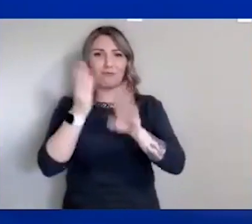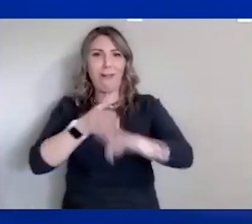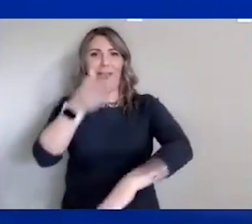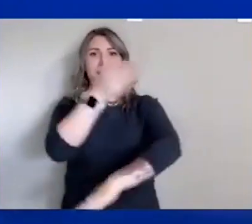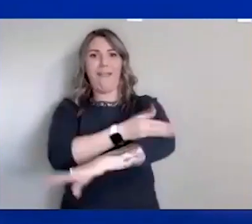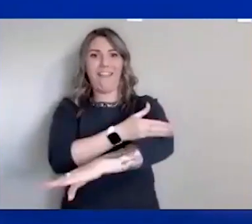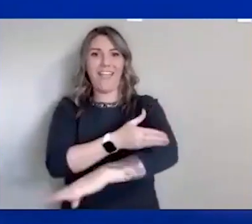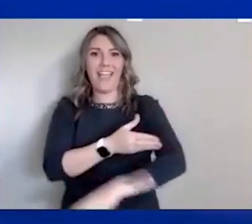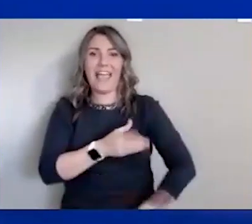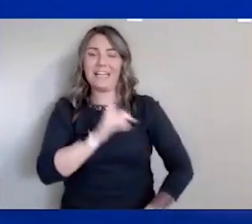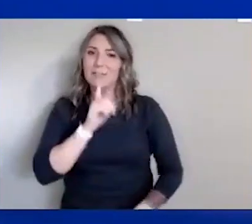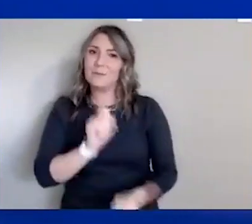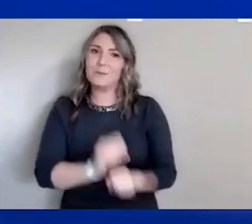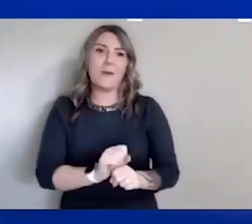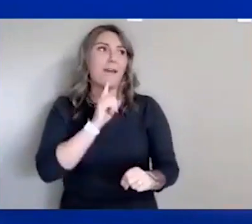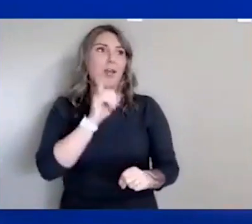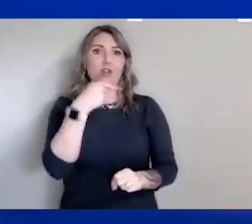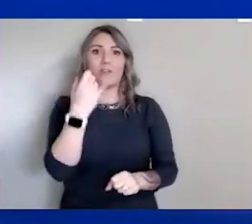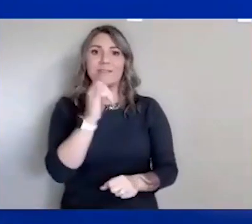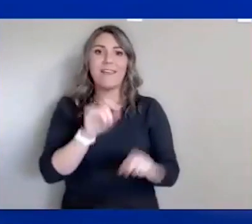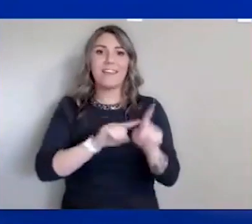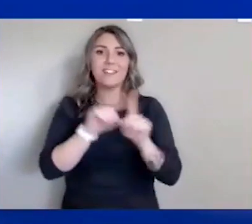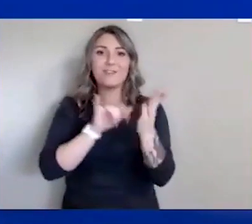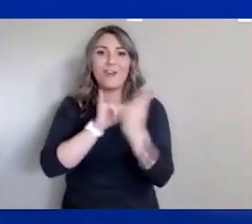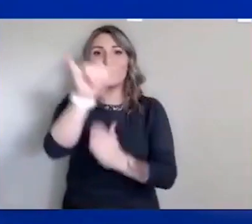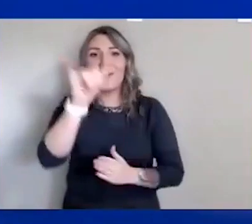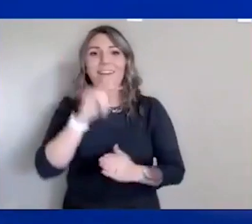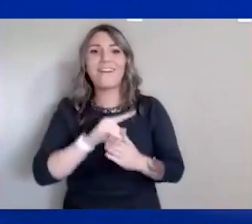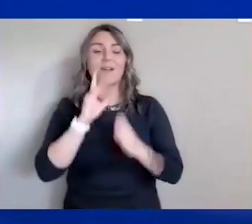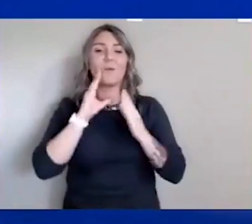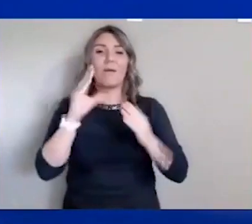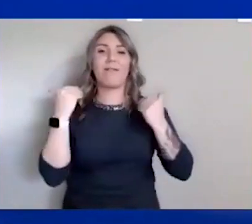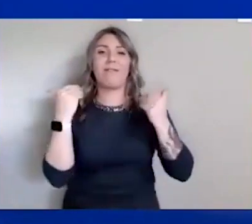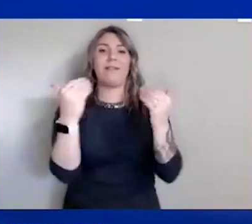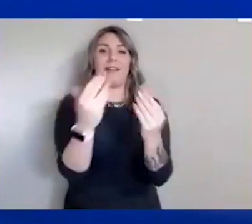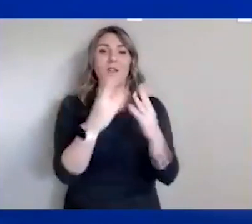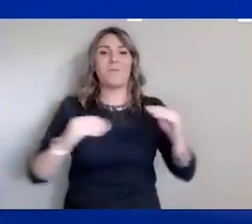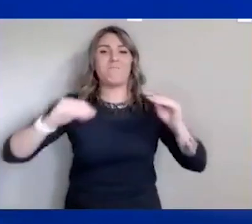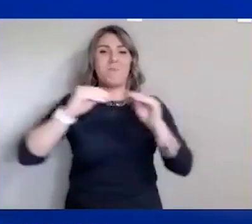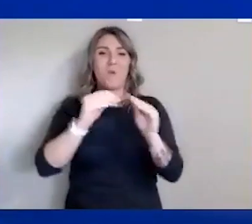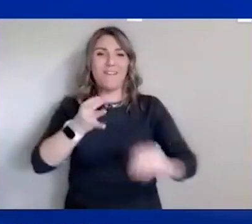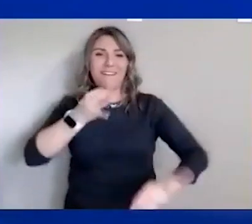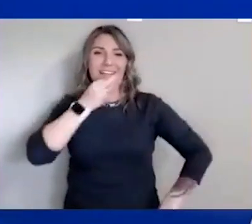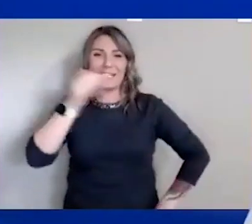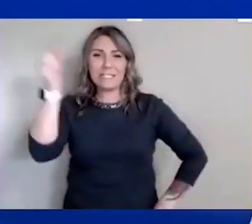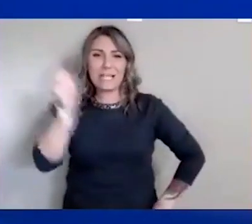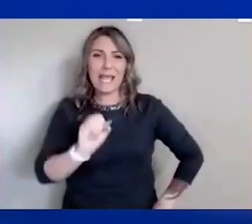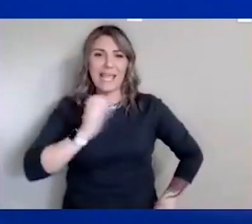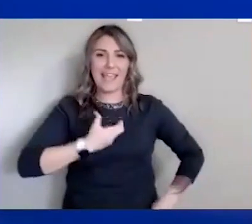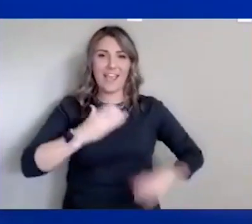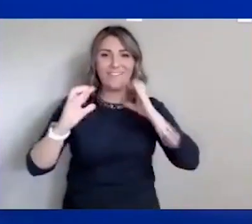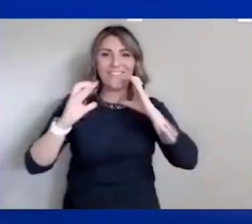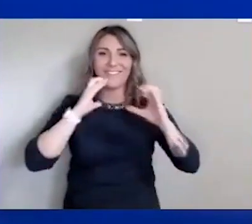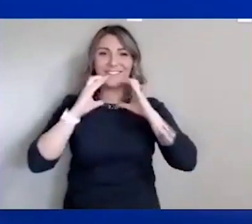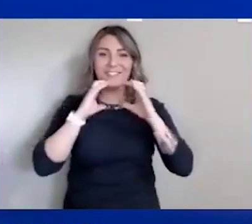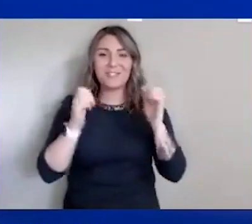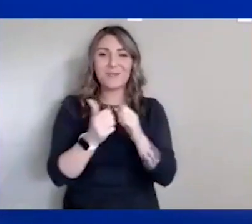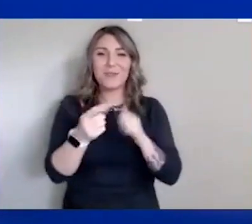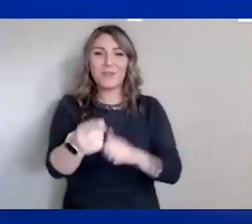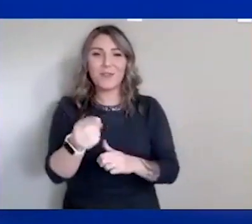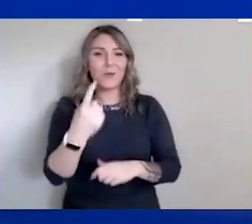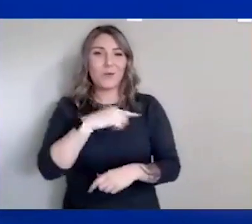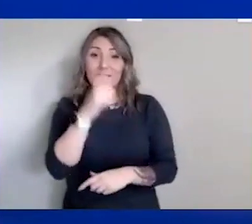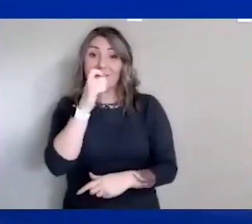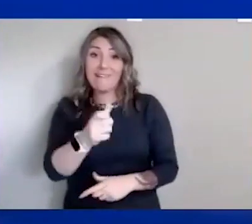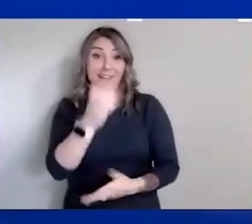like Star Trek, that will allow us to bring even more experts into our conversations with you. We are not going anywhere.